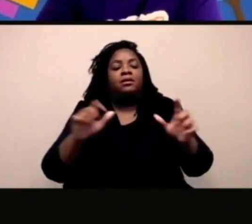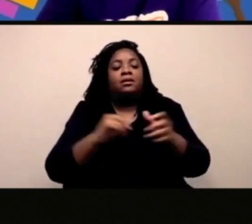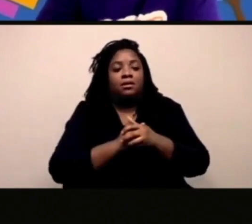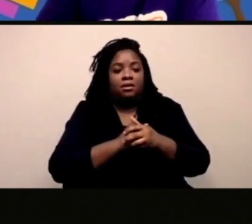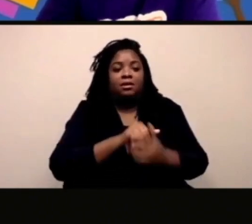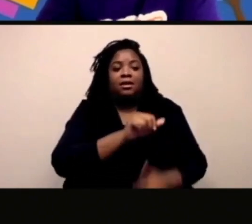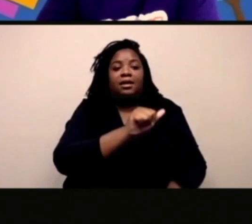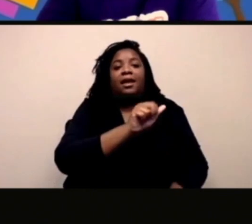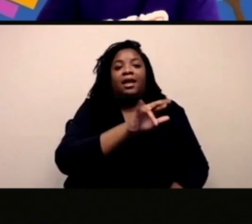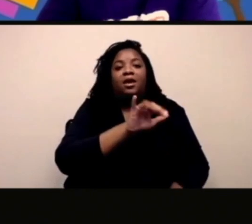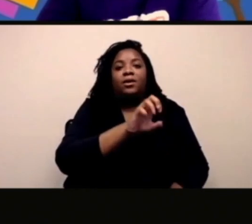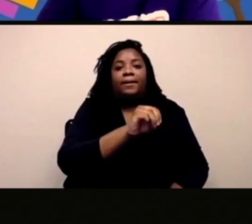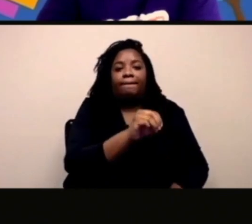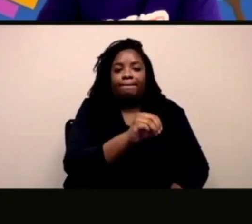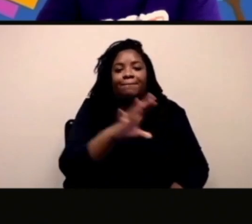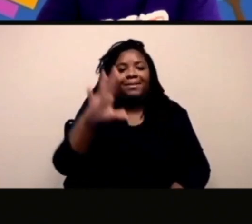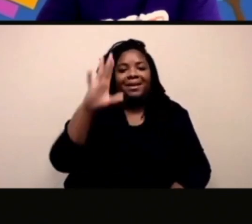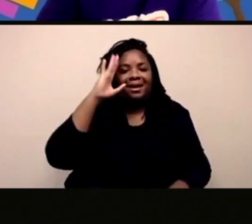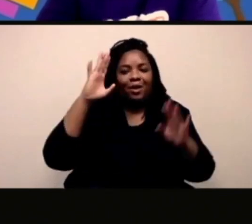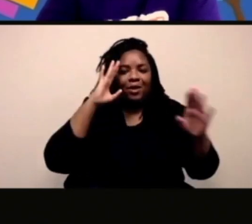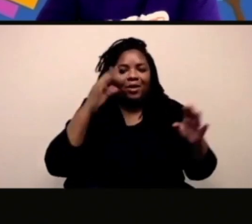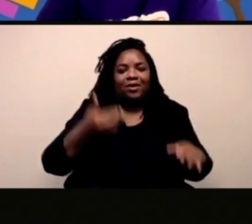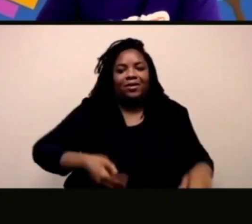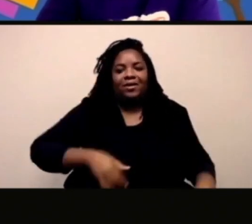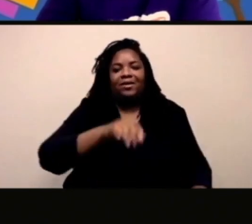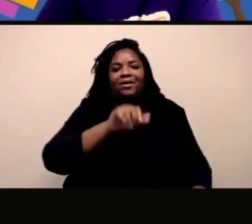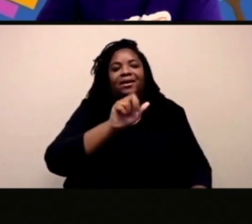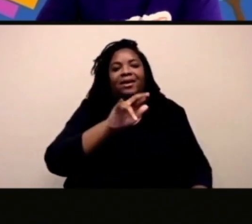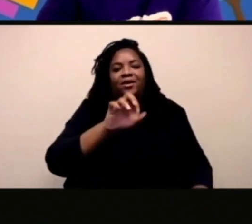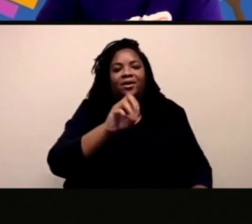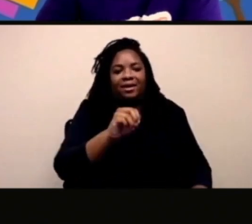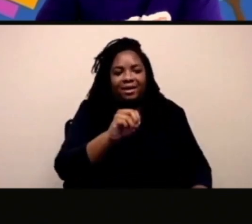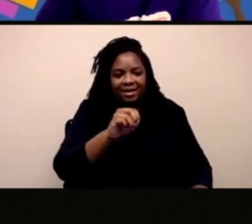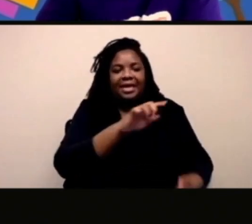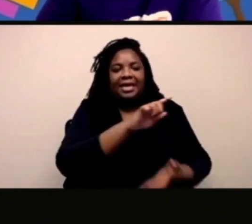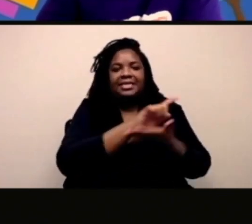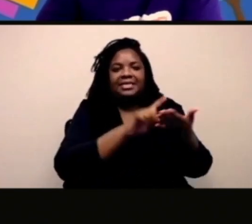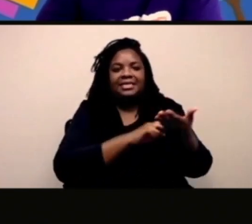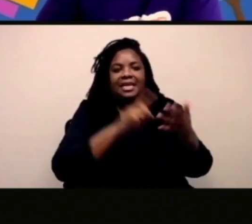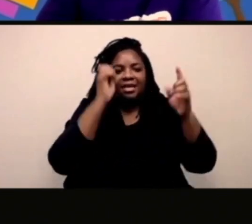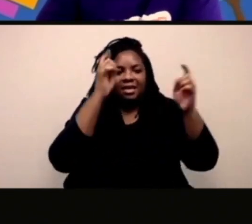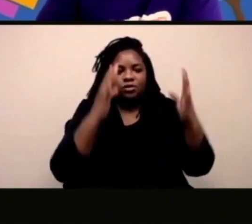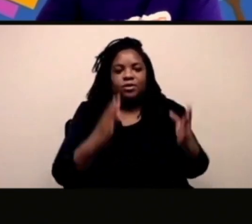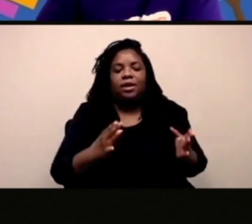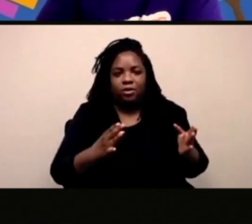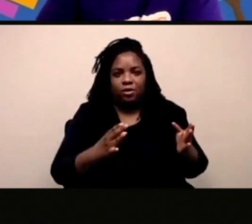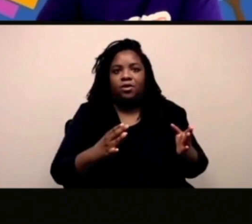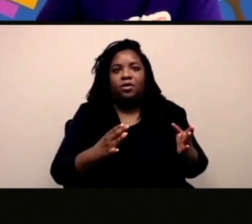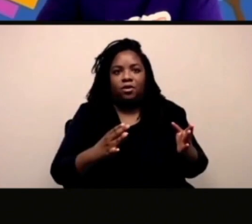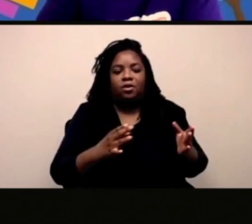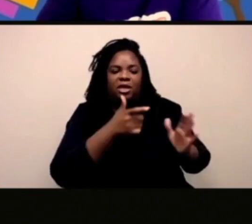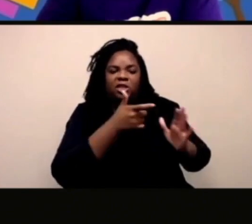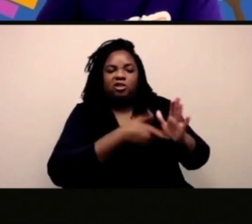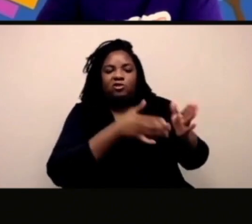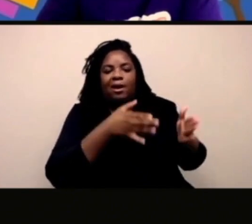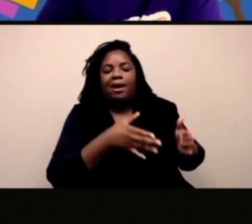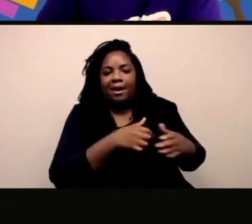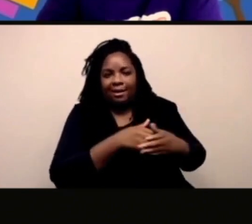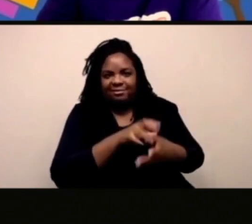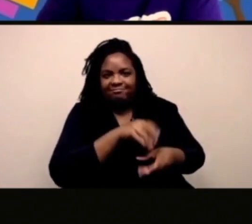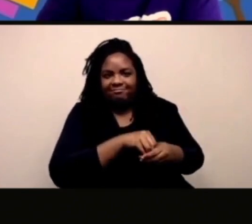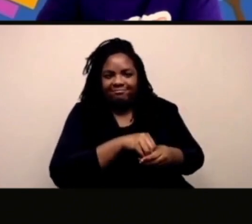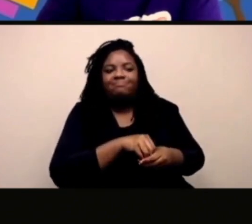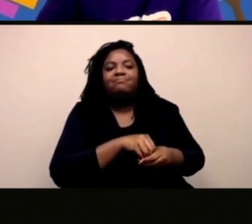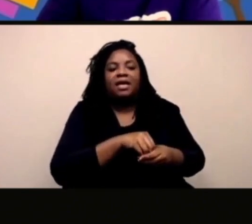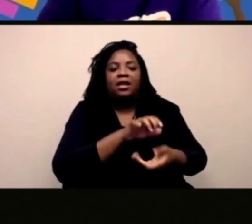So Ariam. Hey everyone, my name is Ariam. I'm a design educator and Scratcher, and I work at the Stanford